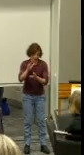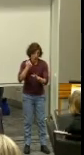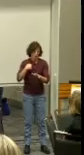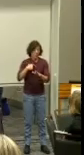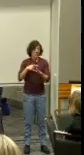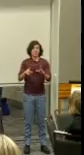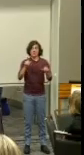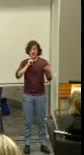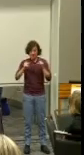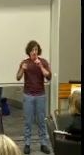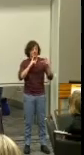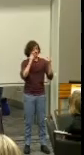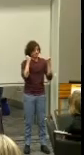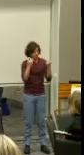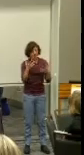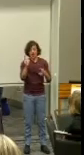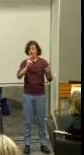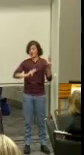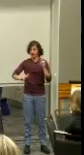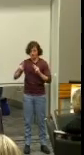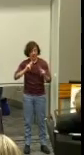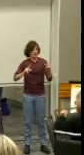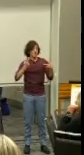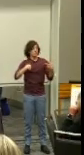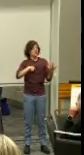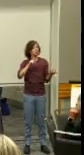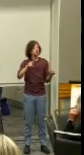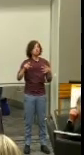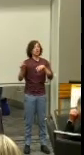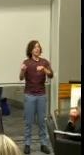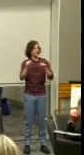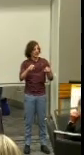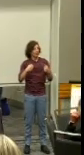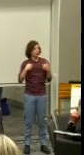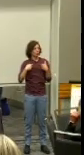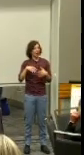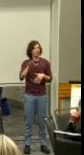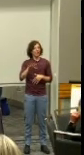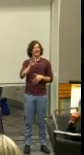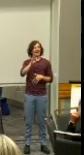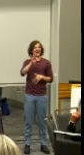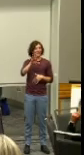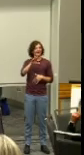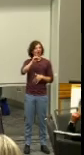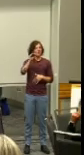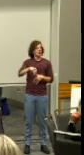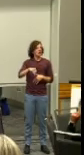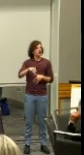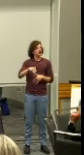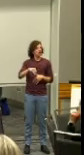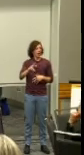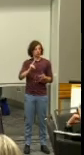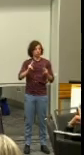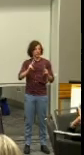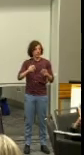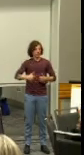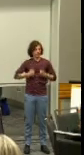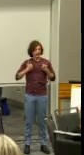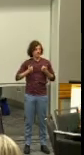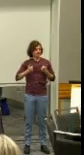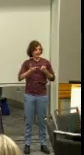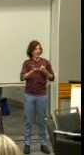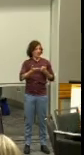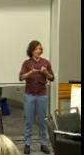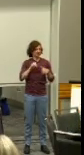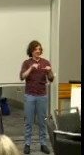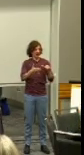of folks, we should be there on keeping a decent 95% occupancy rate going. I hope.